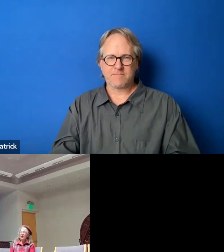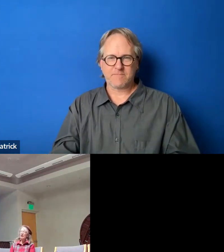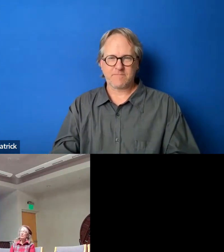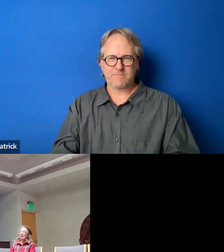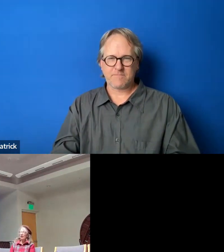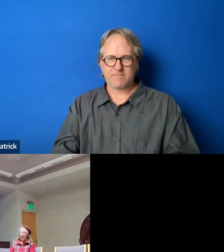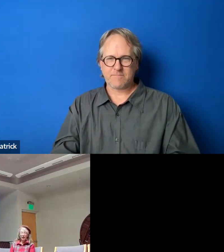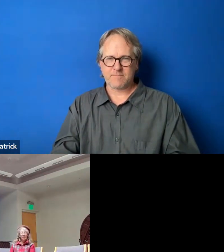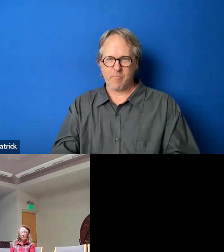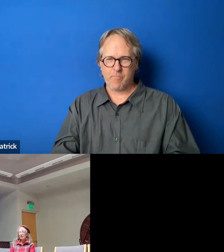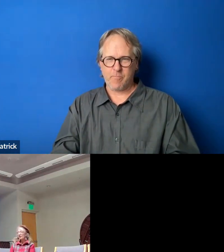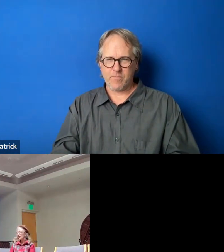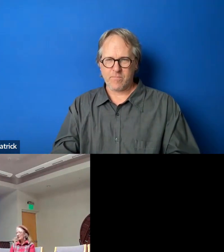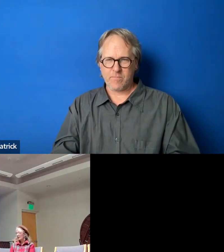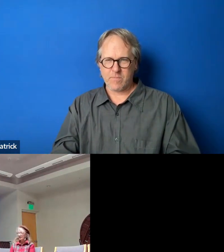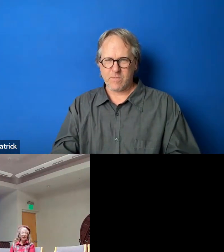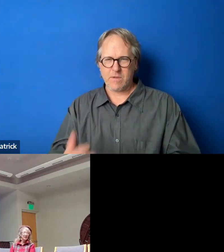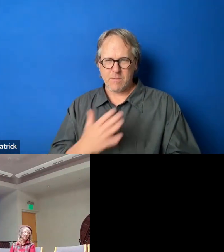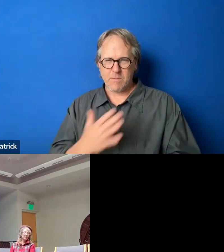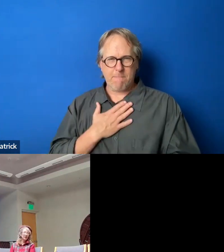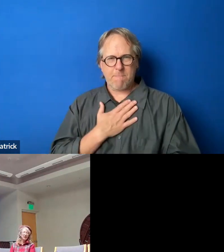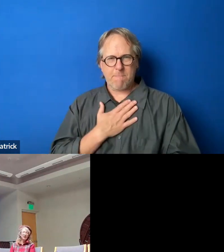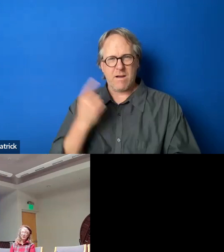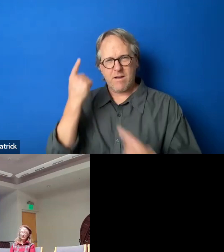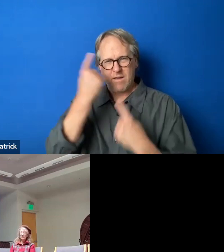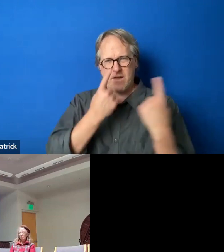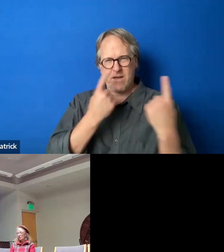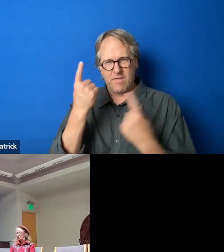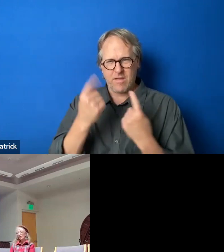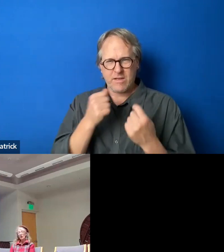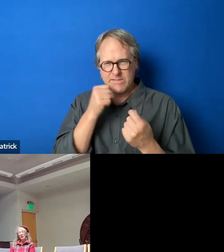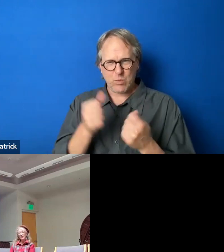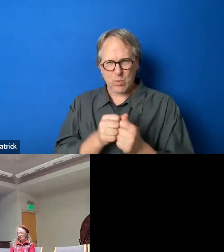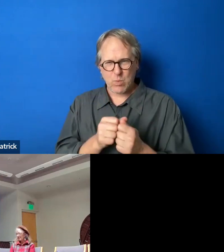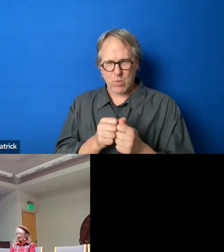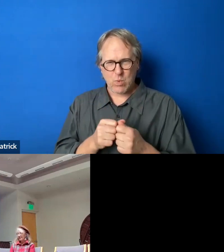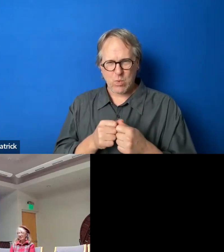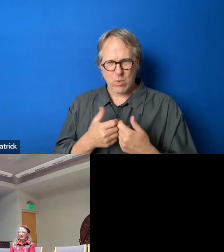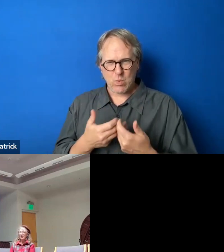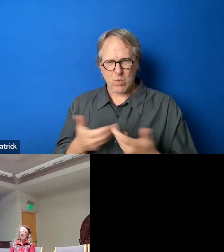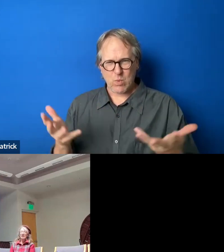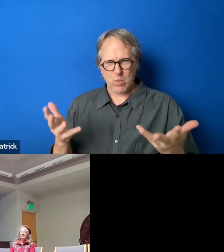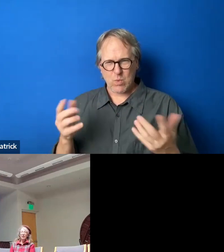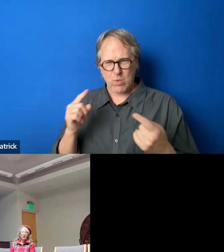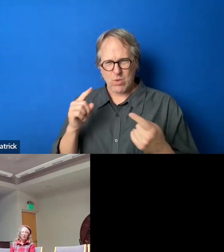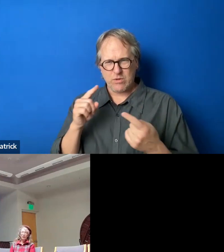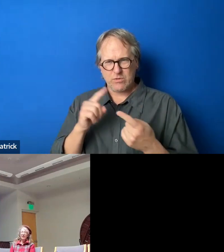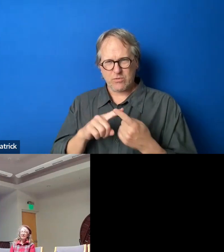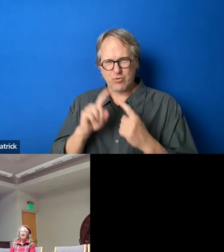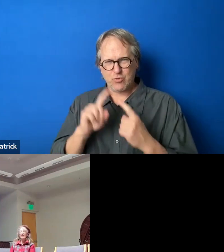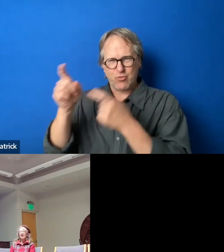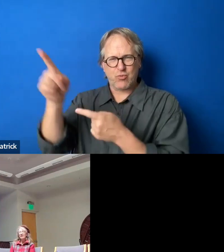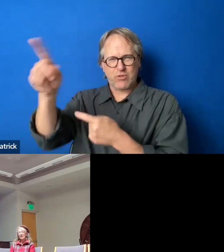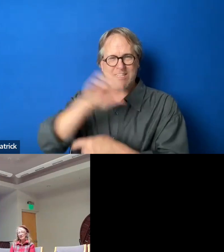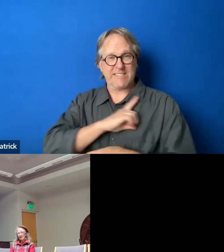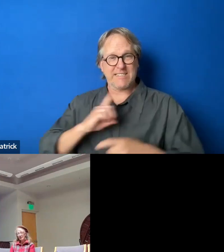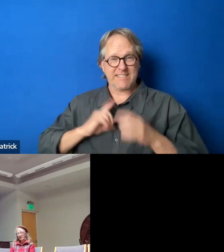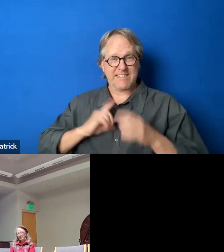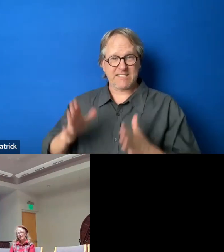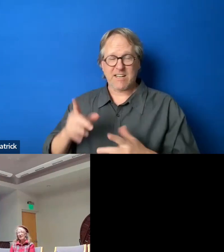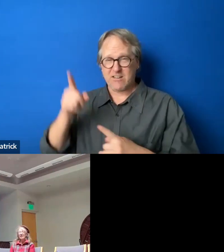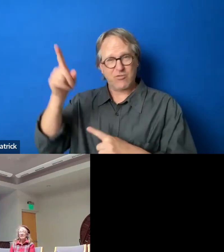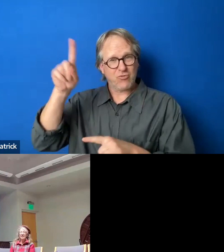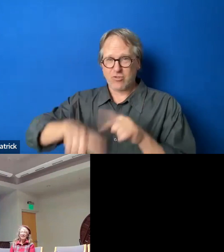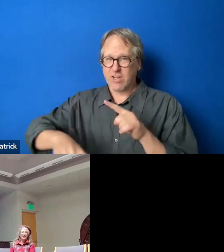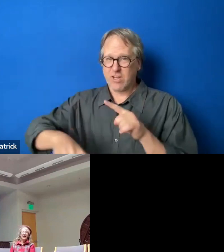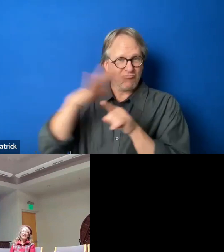render. My thoughts will not cater to Tudor dictator. No one can